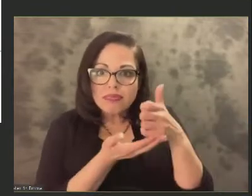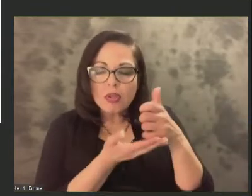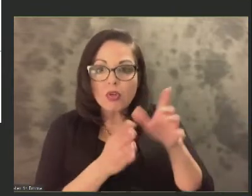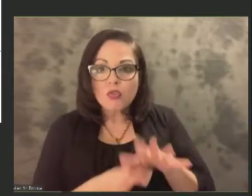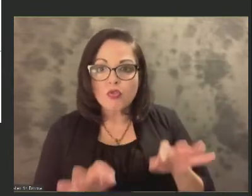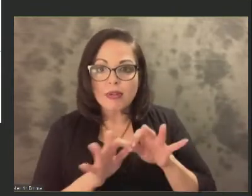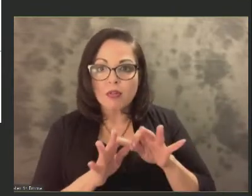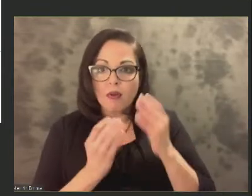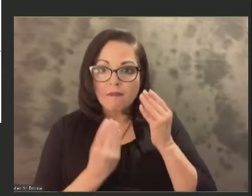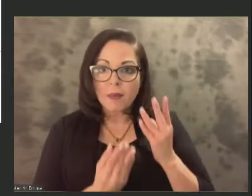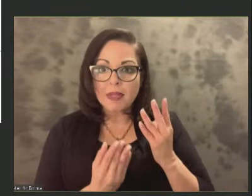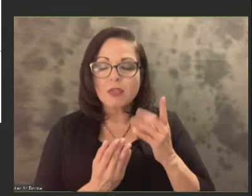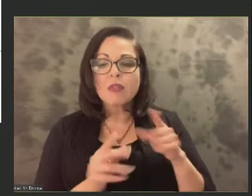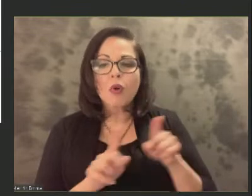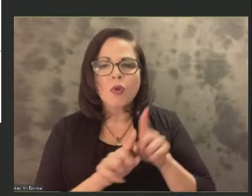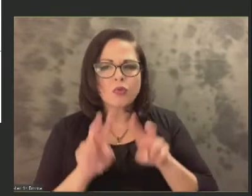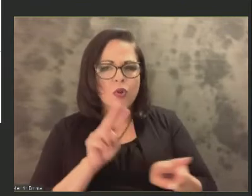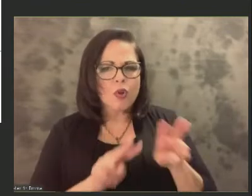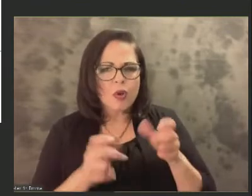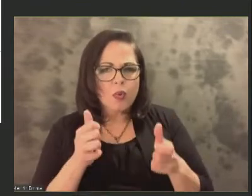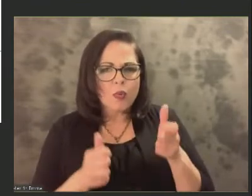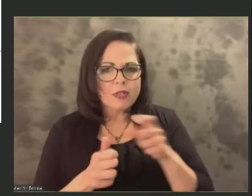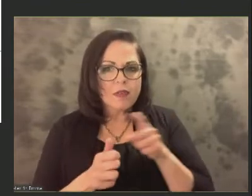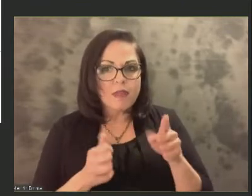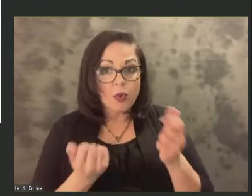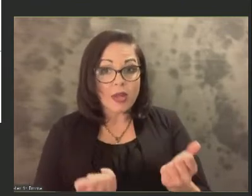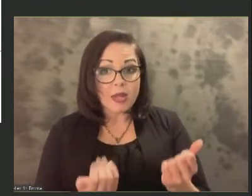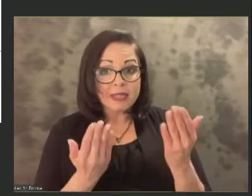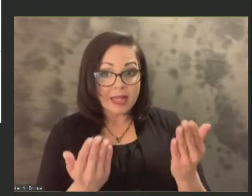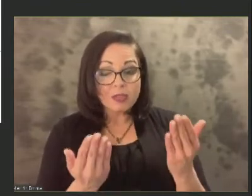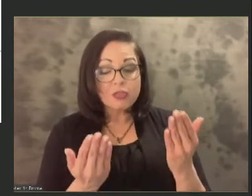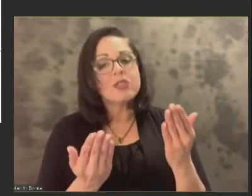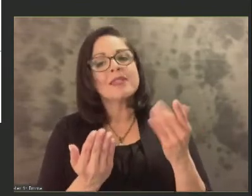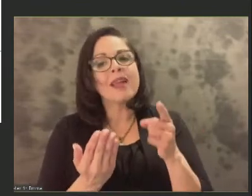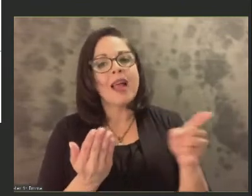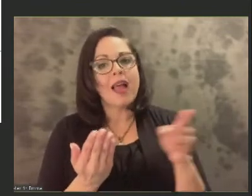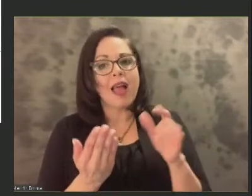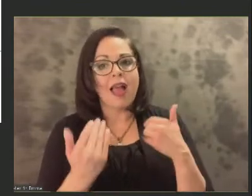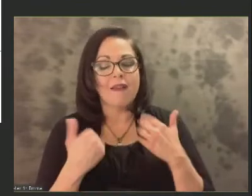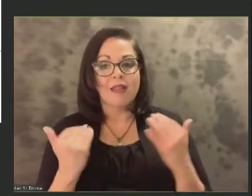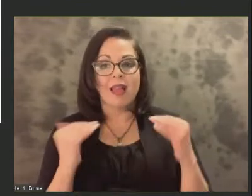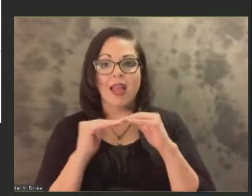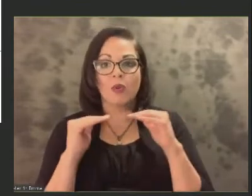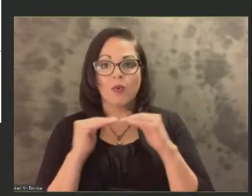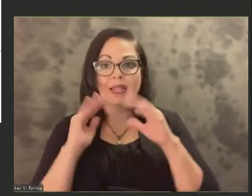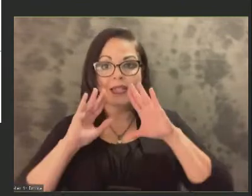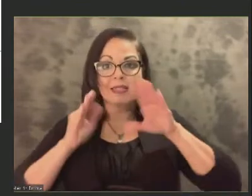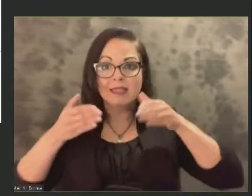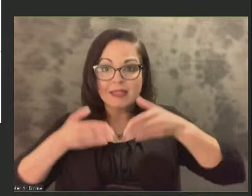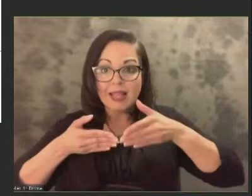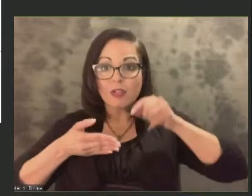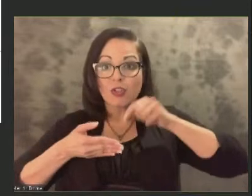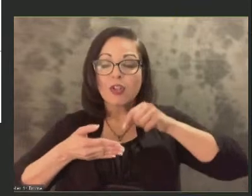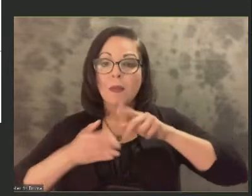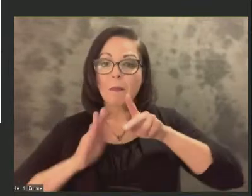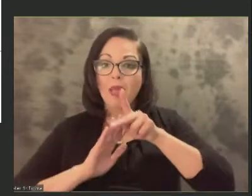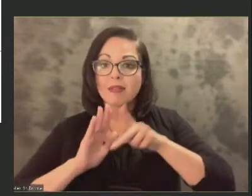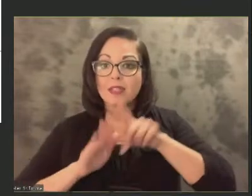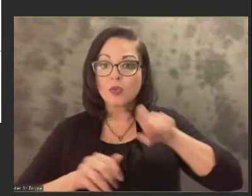they also looked at which of their recommendations have equity-centered policy to back it